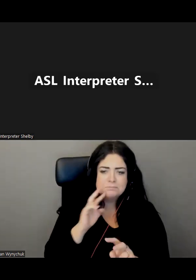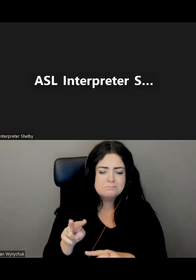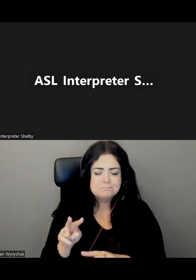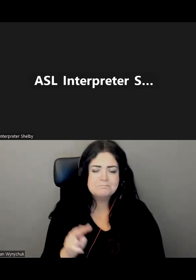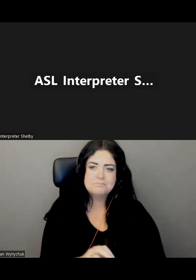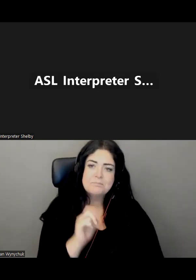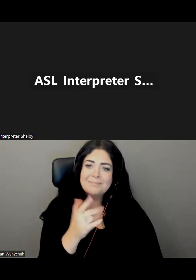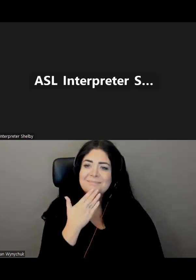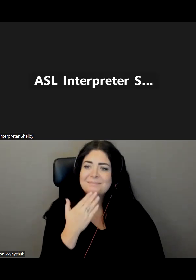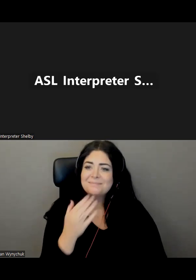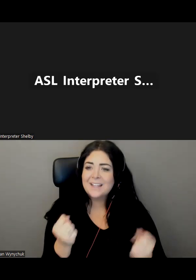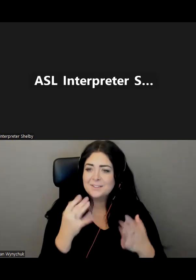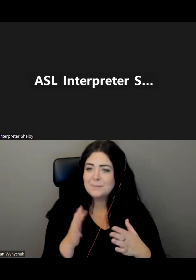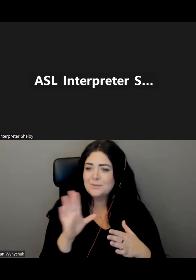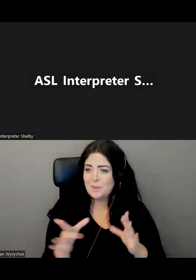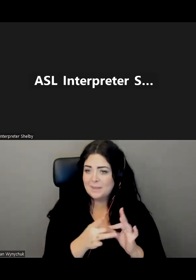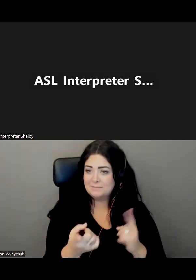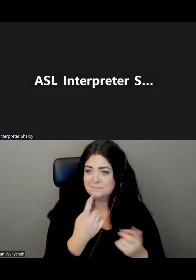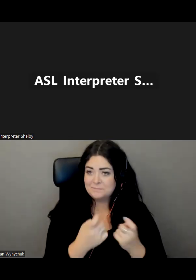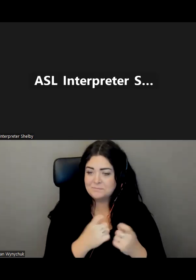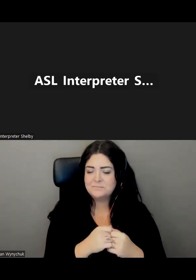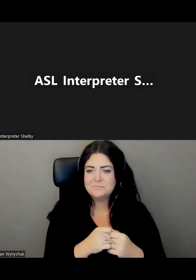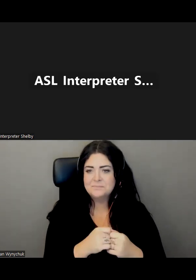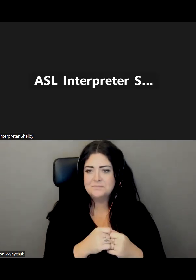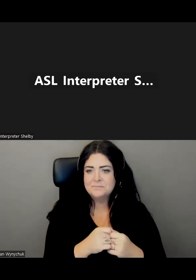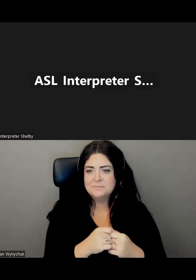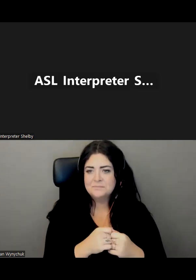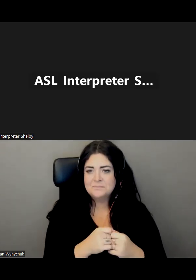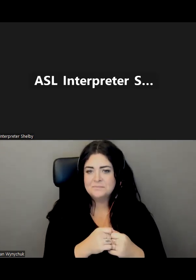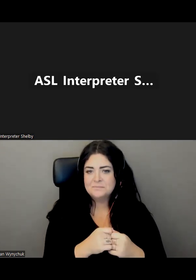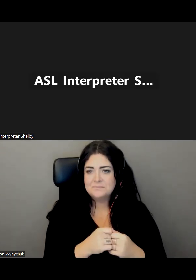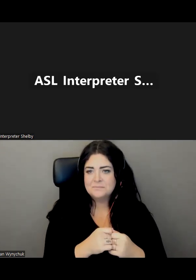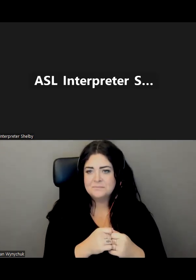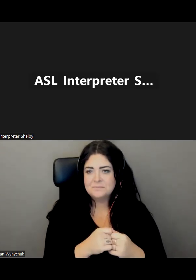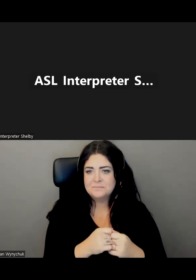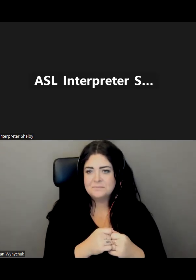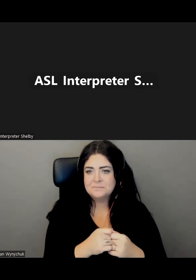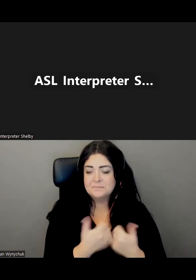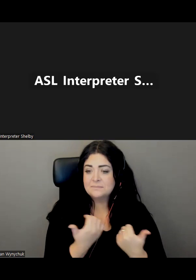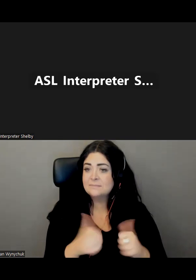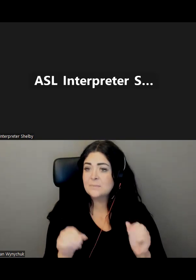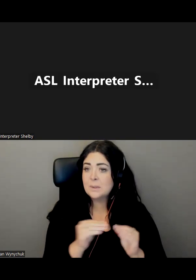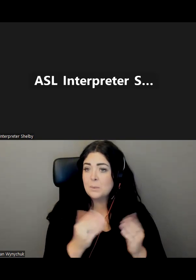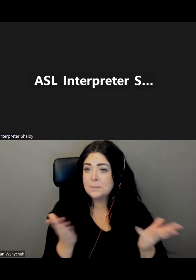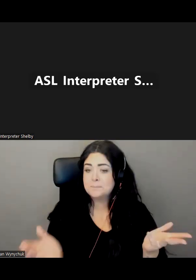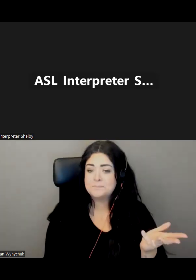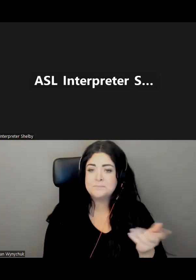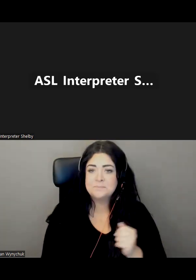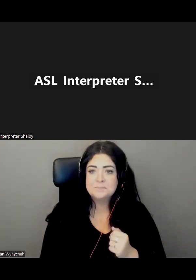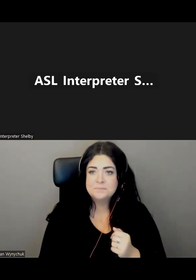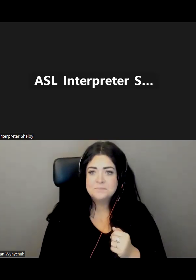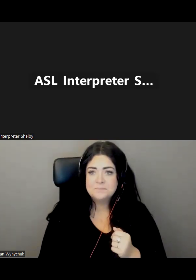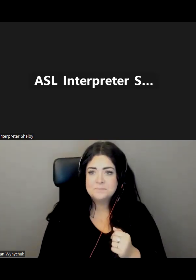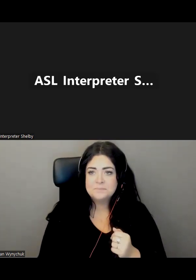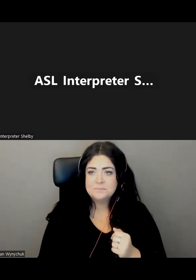Perfect. Thank you. And thank you so much for that question. Uh, Again, we're open for questions here now.